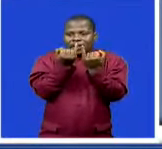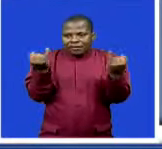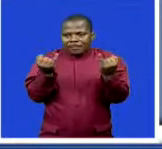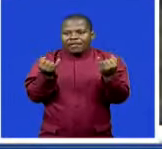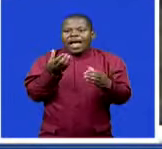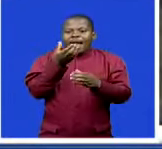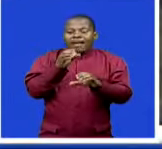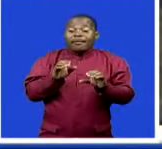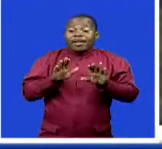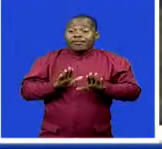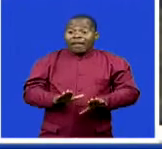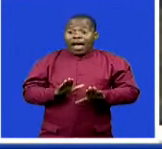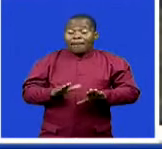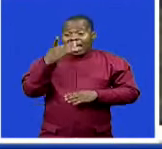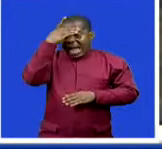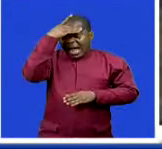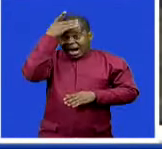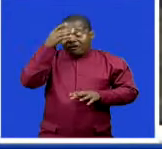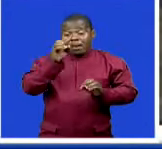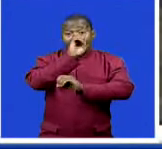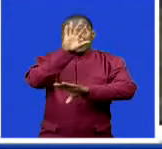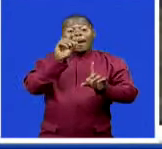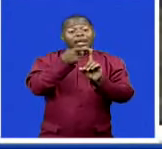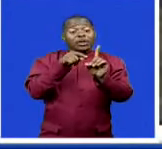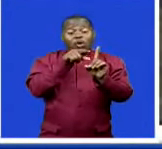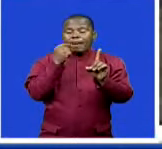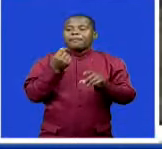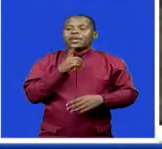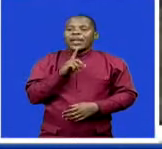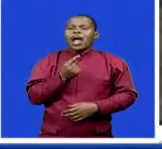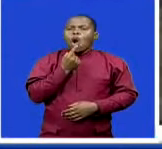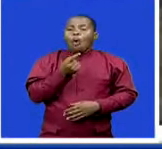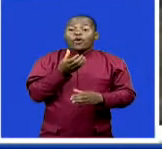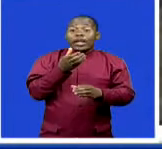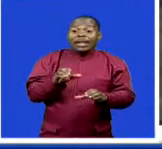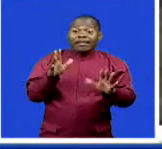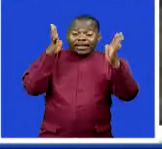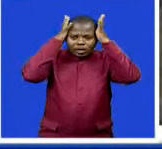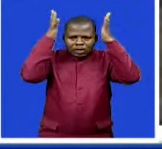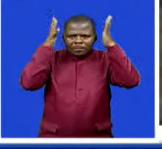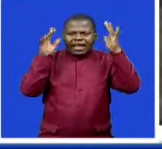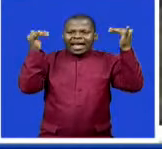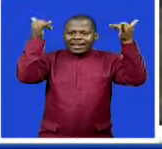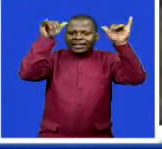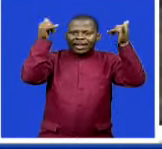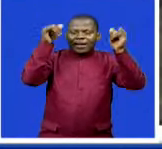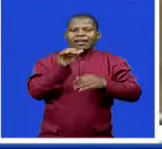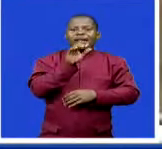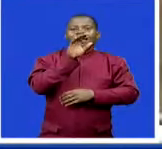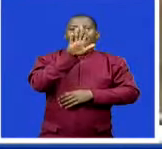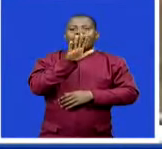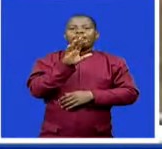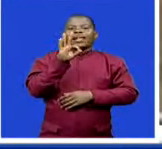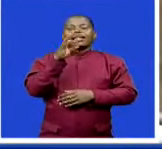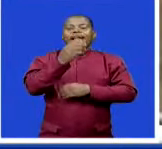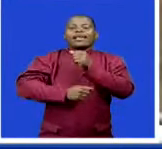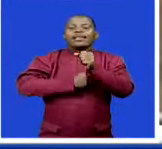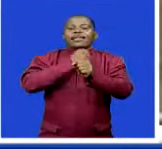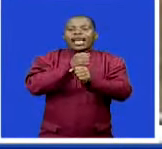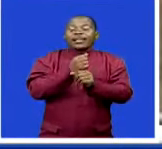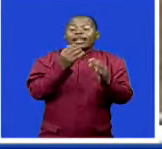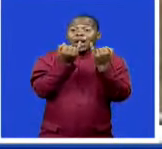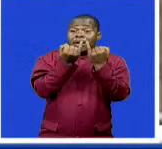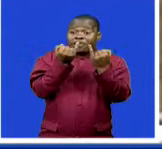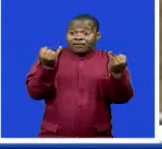spokesperson Sabelo Dlamini says as the Kingdom of Eswatini celebrates 53 years of independence from colonial